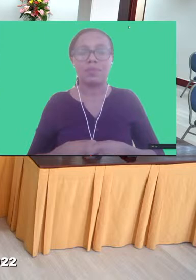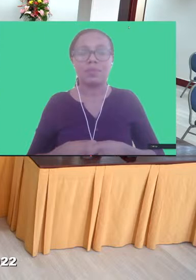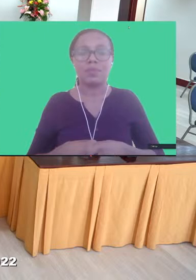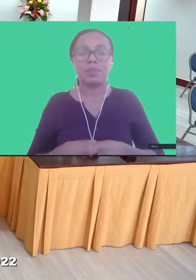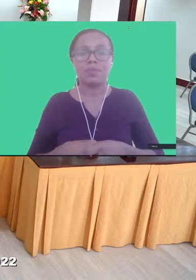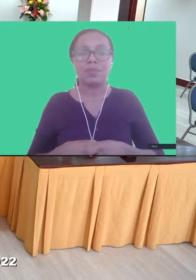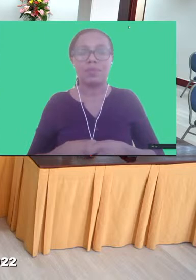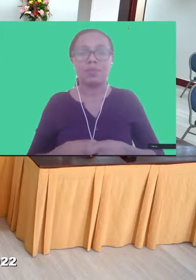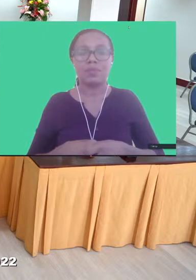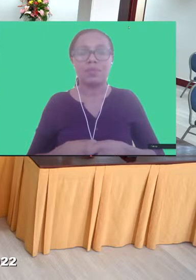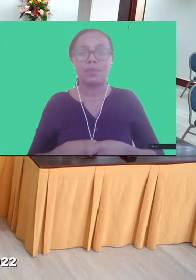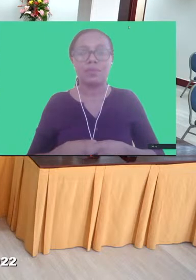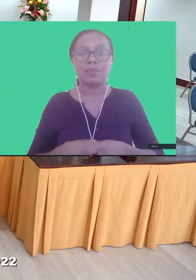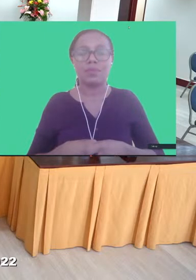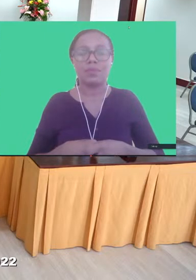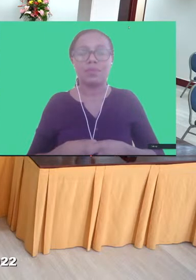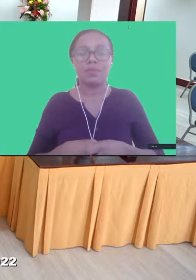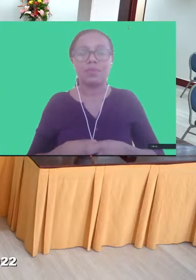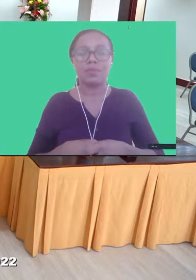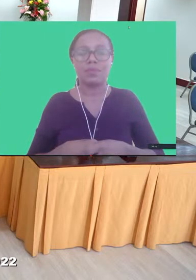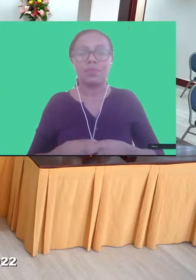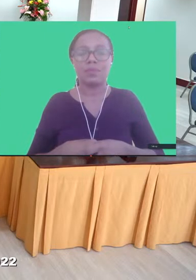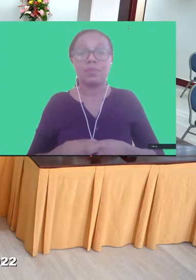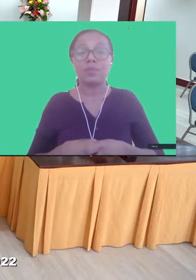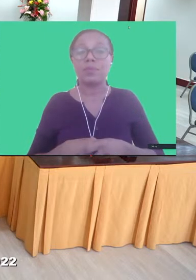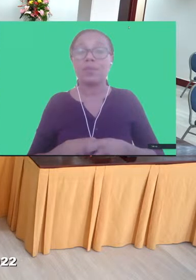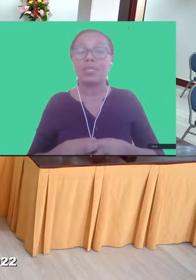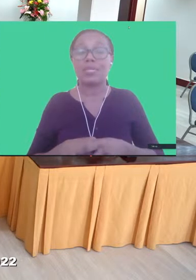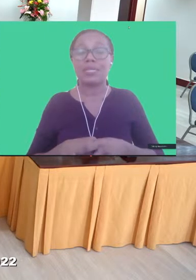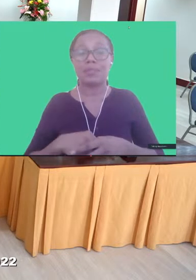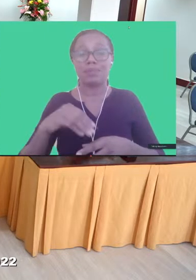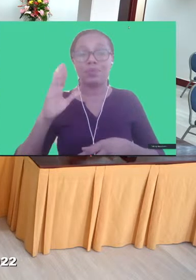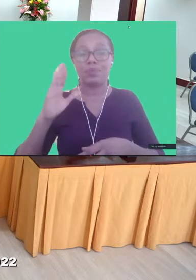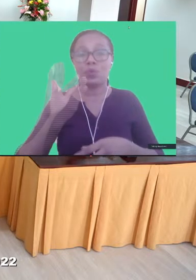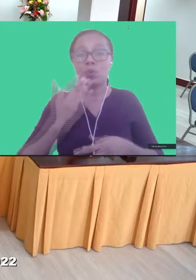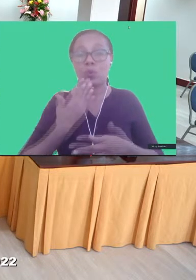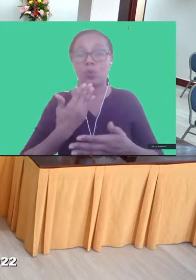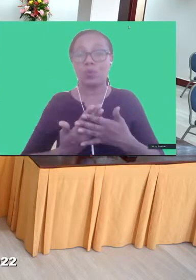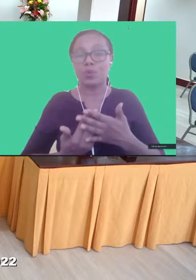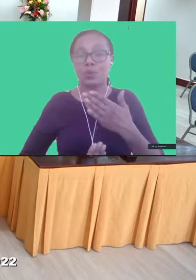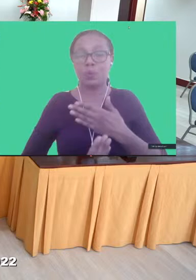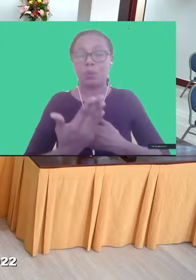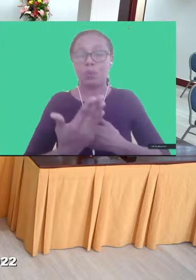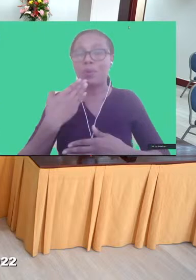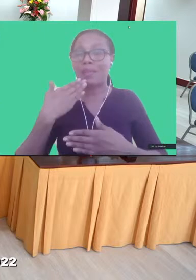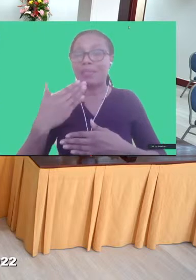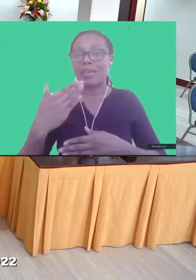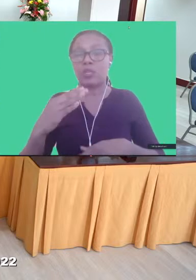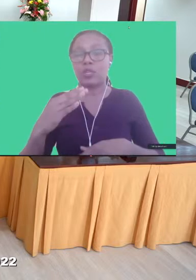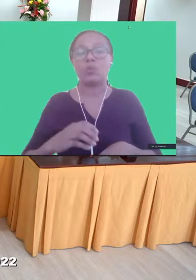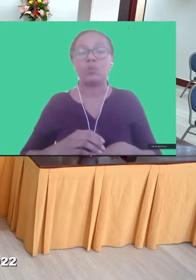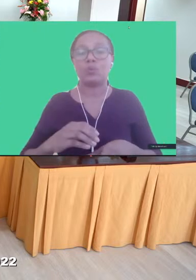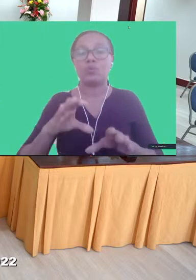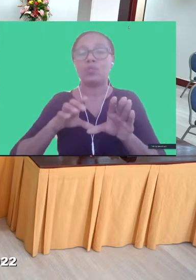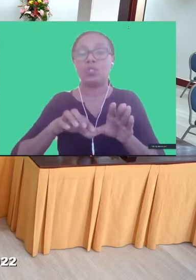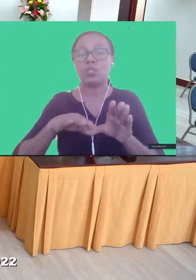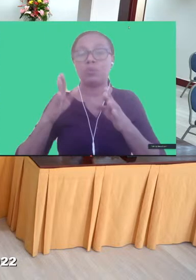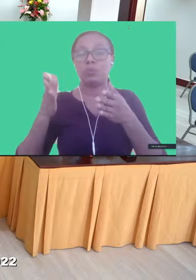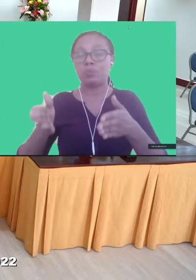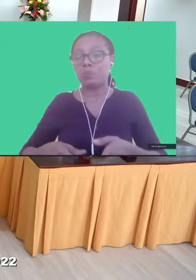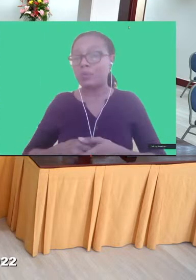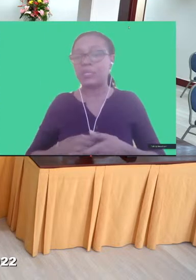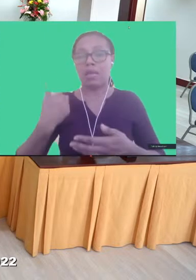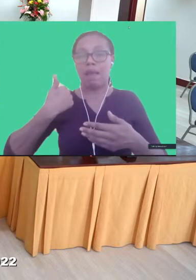Hello, good morning. Thank you, Chair. Thank you for your question, Honourable Member. My name is Jamar White. I am the Director of